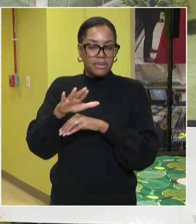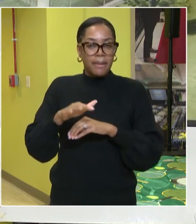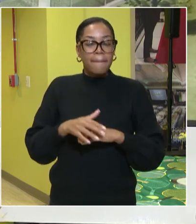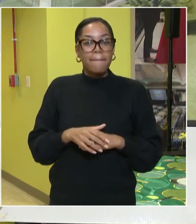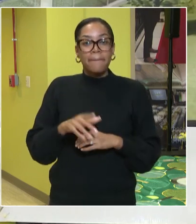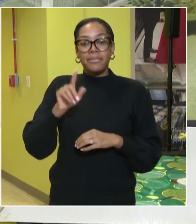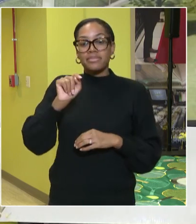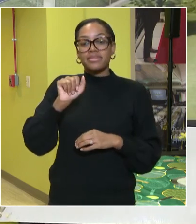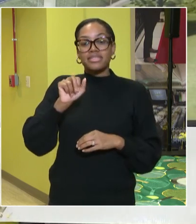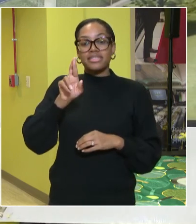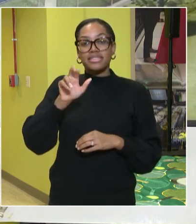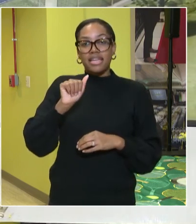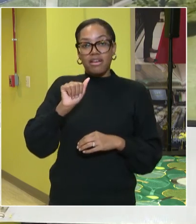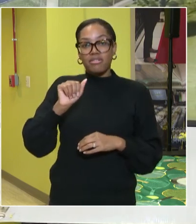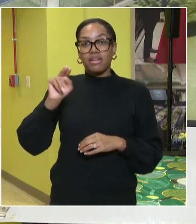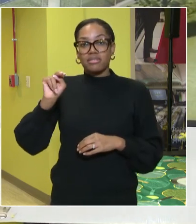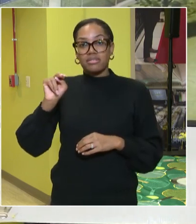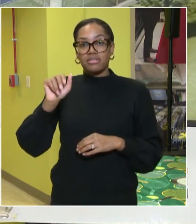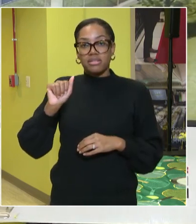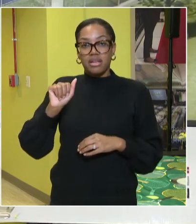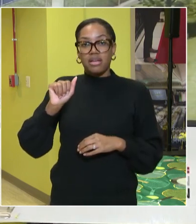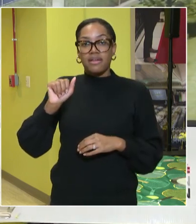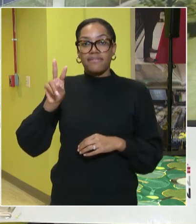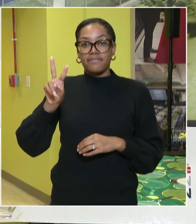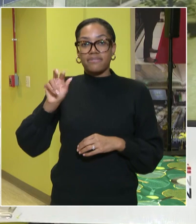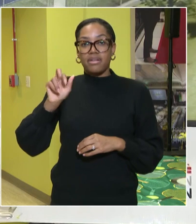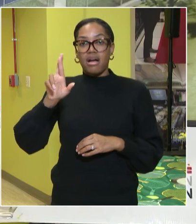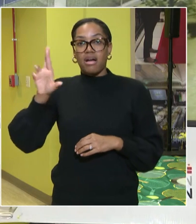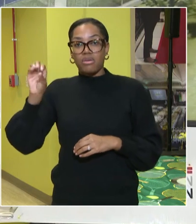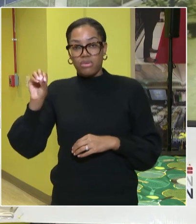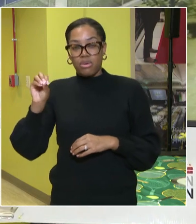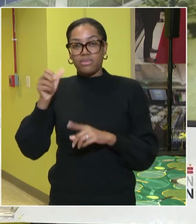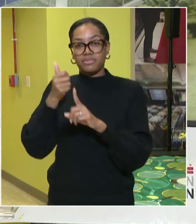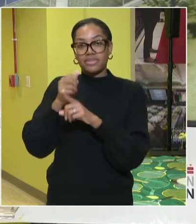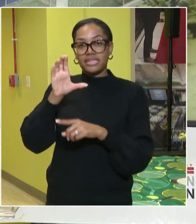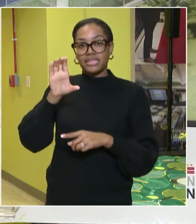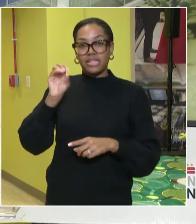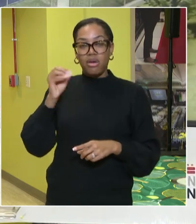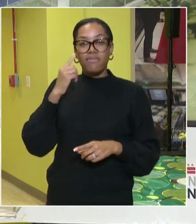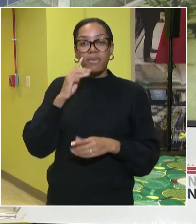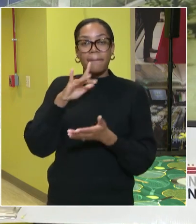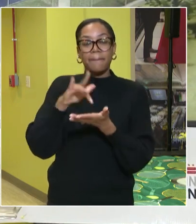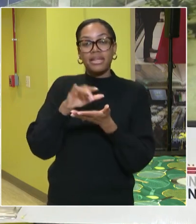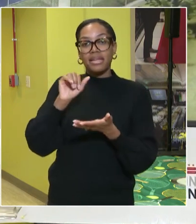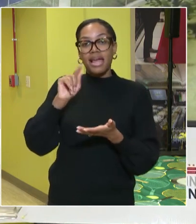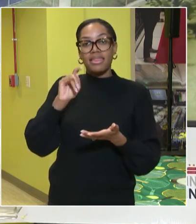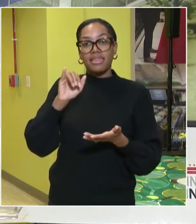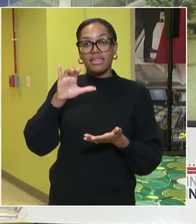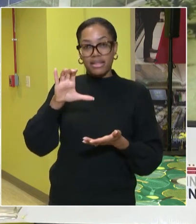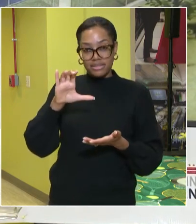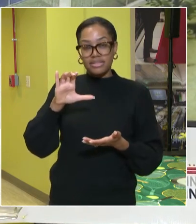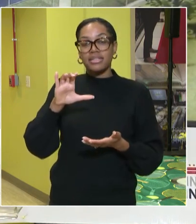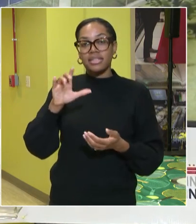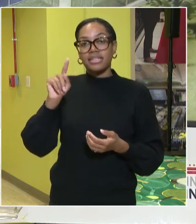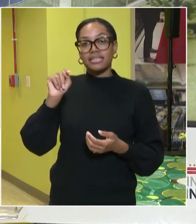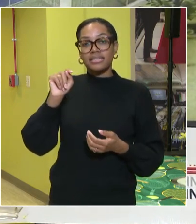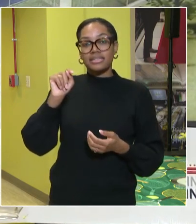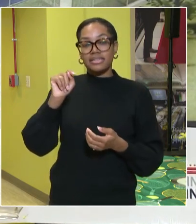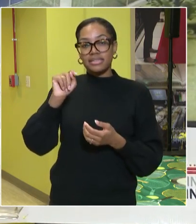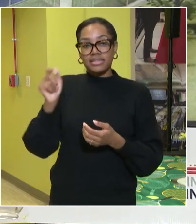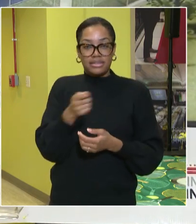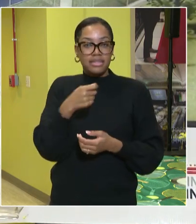Tara Fitzpatrick Navarro, CEO of the USTA Mid-Atlantic Foundation, is a true champion for the mission we celebrate